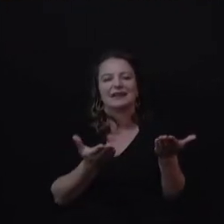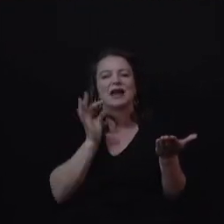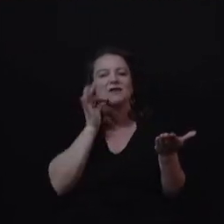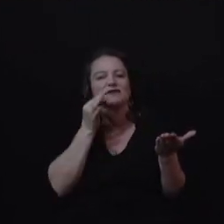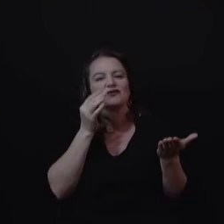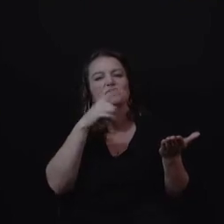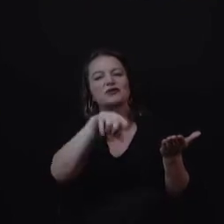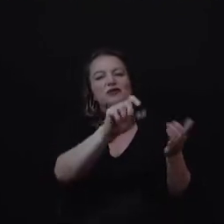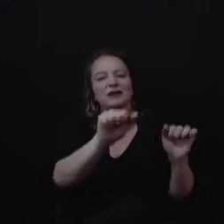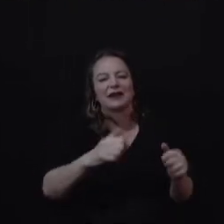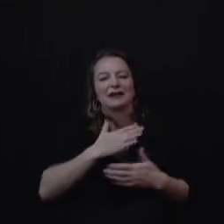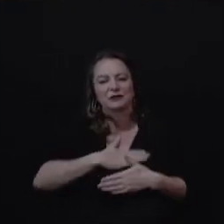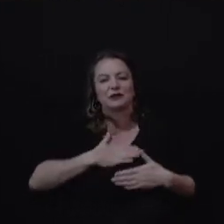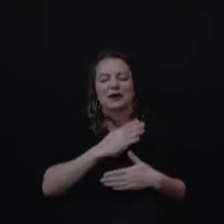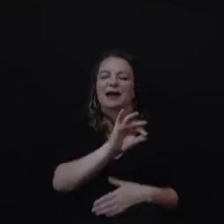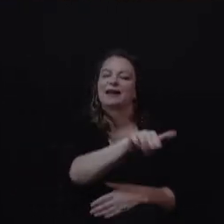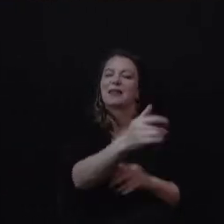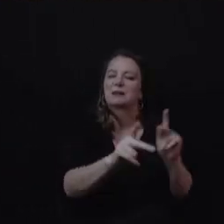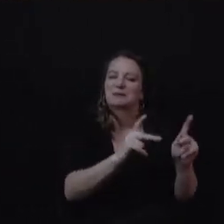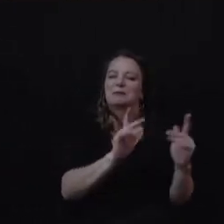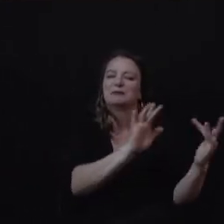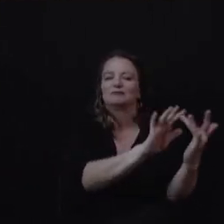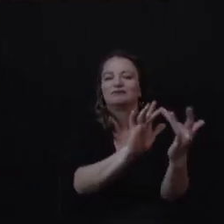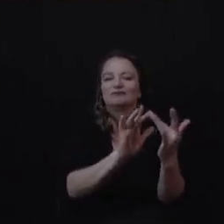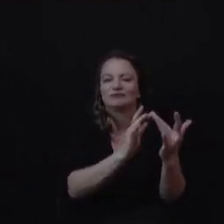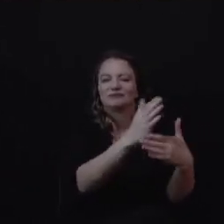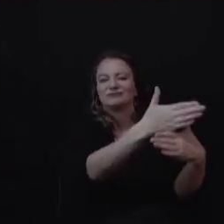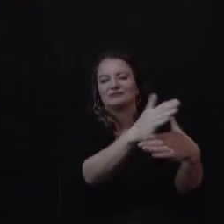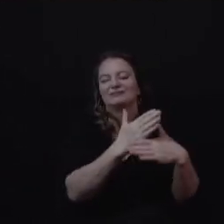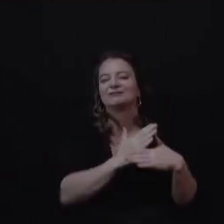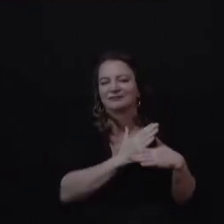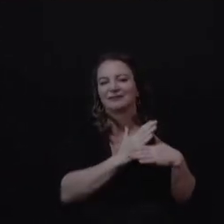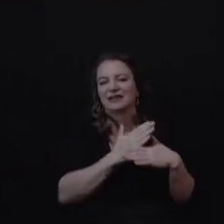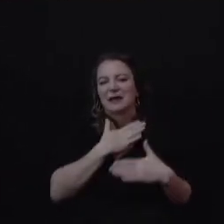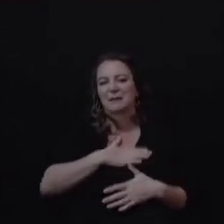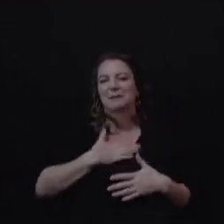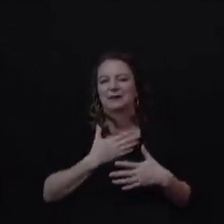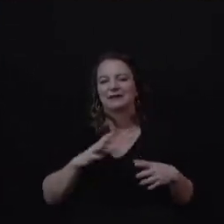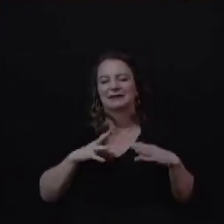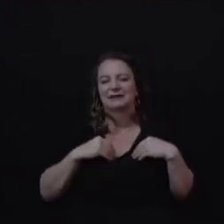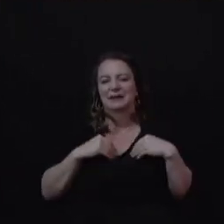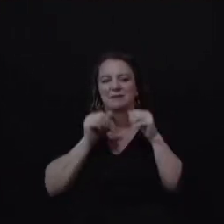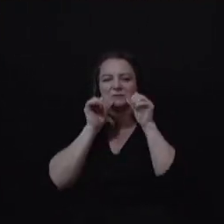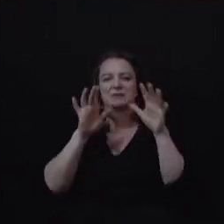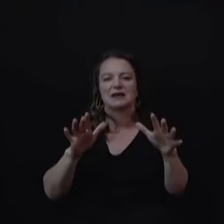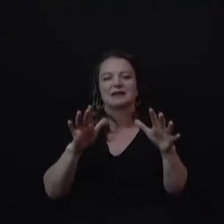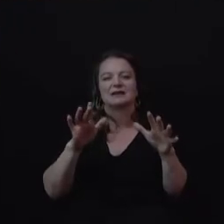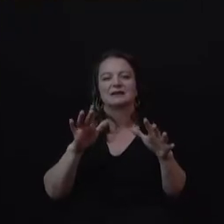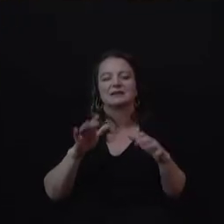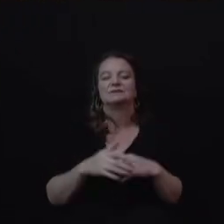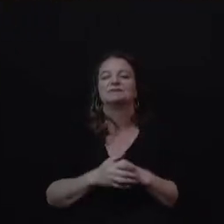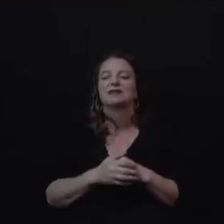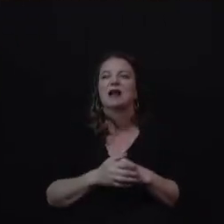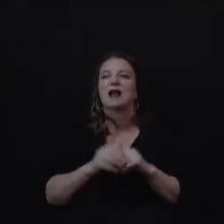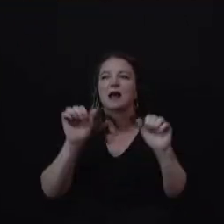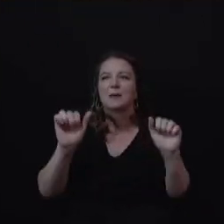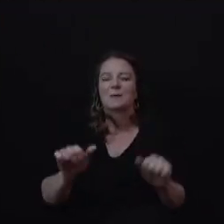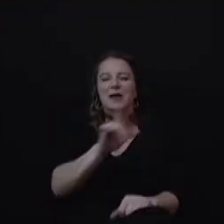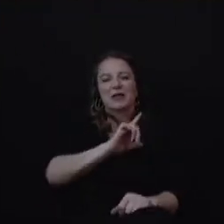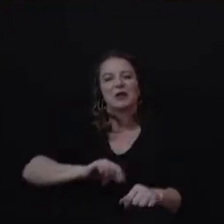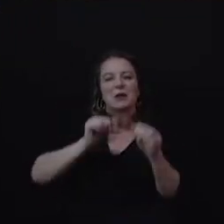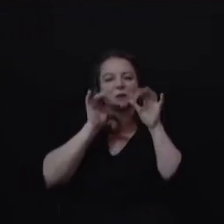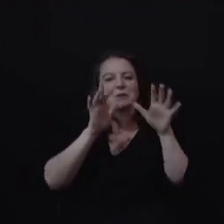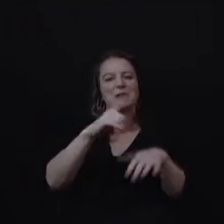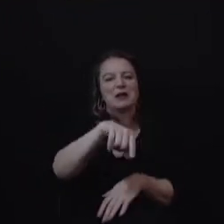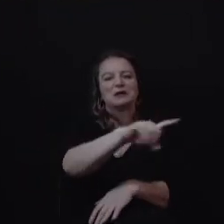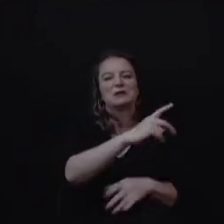but others that God will bring you in contact with. Would you receive this blessing as we prepare to leave? May the Lord bless you and keep you. May he